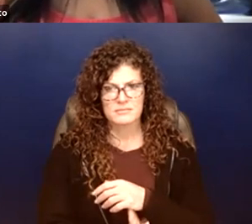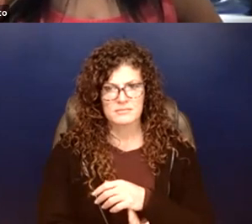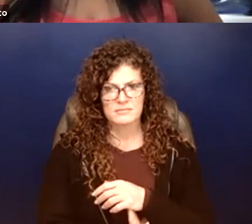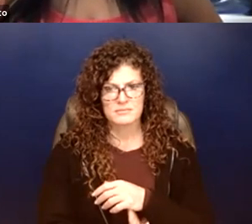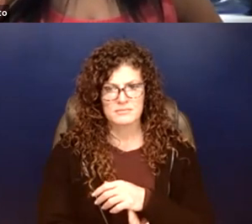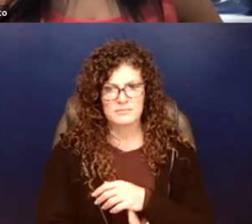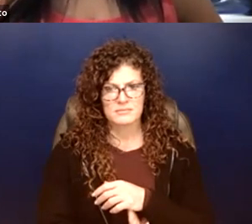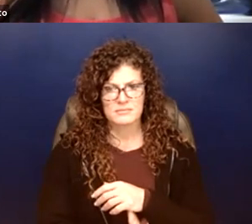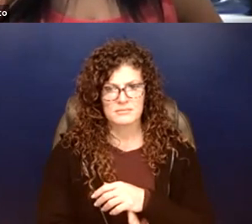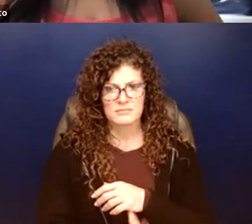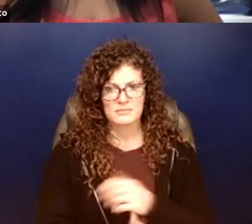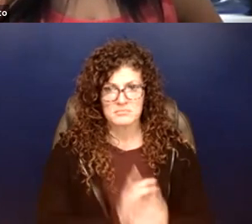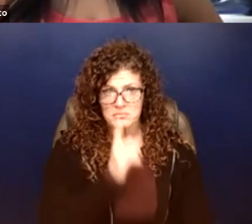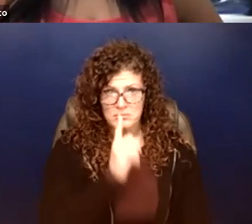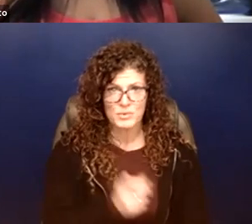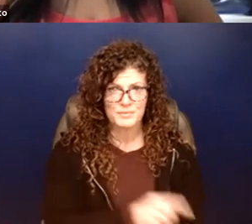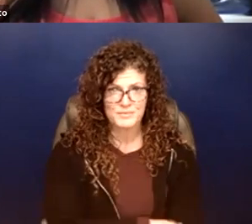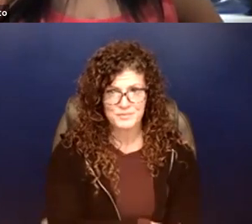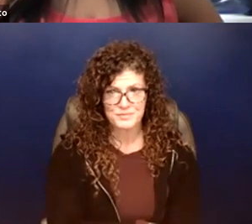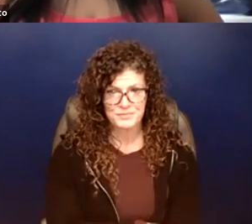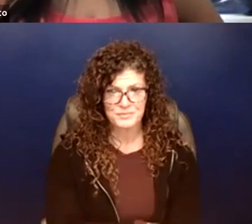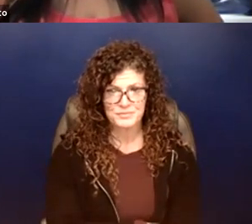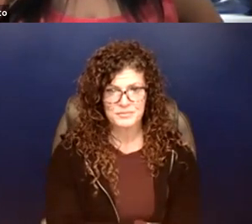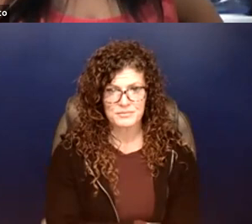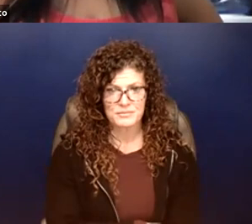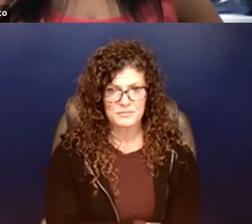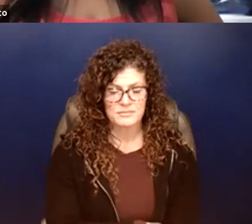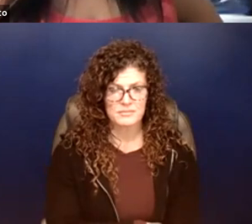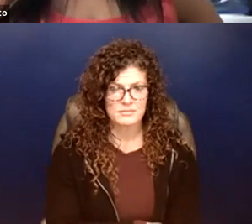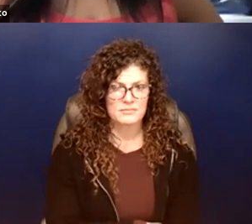Christine, you can unmute. Thank you.